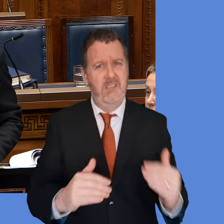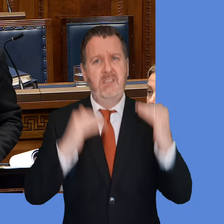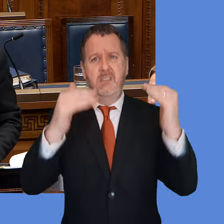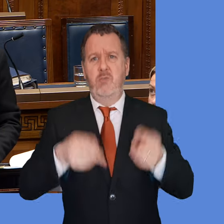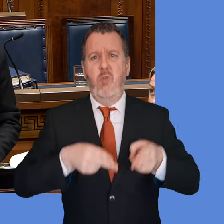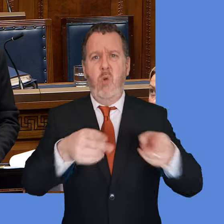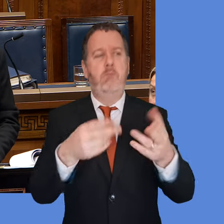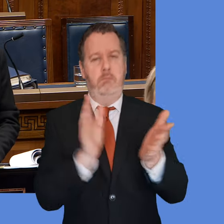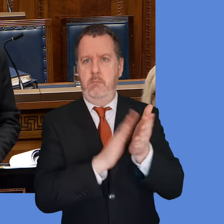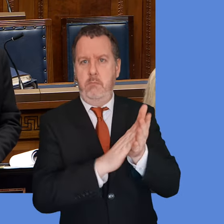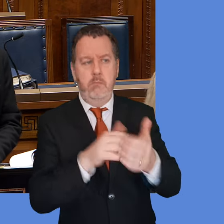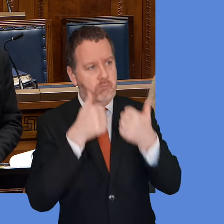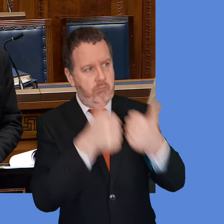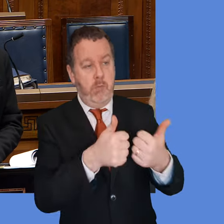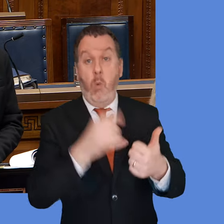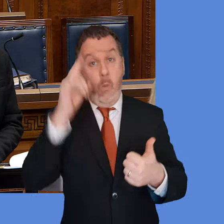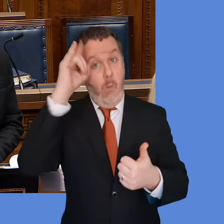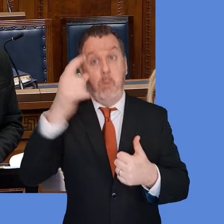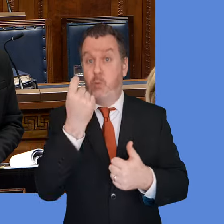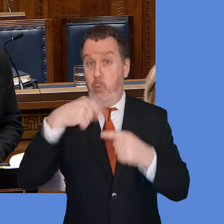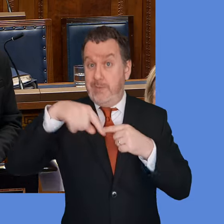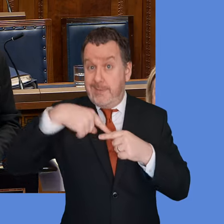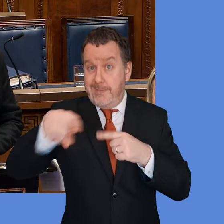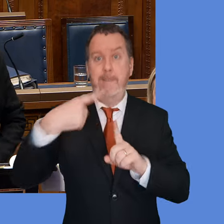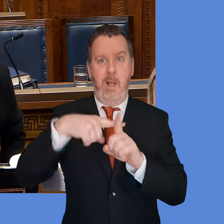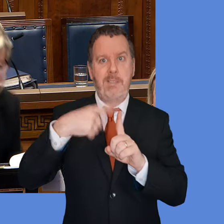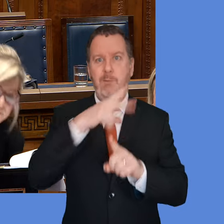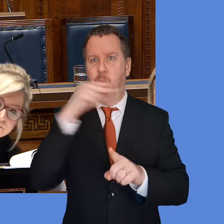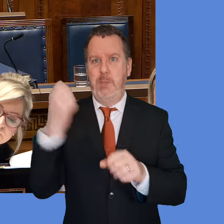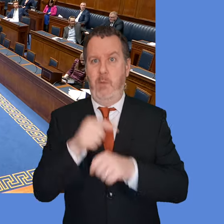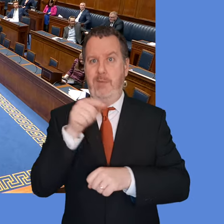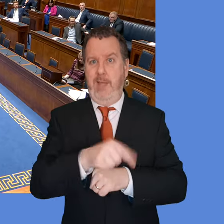they've been doing in terms of getting us to this point, but I hope that we're going to see more positive news in the coming days.